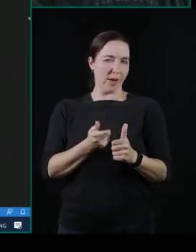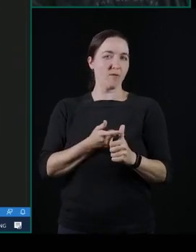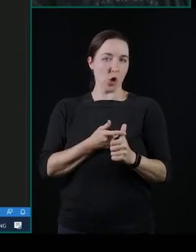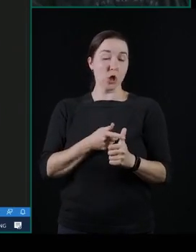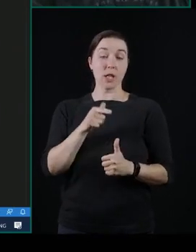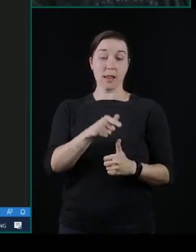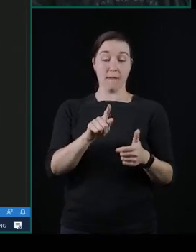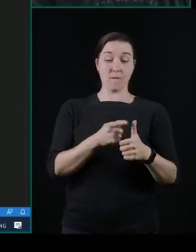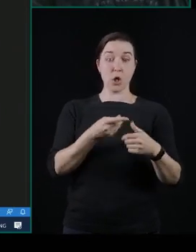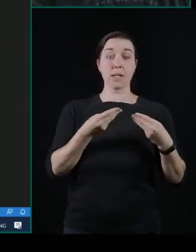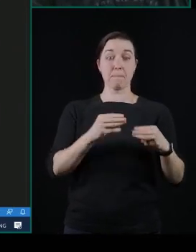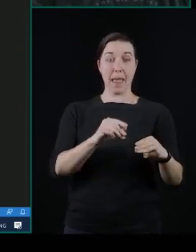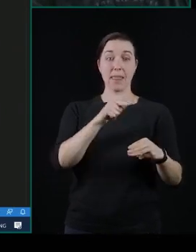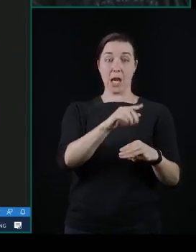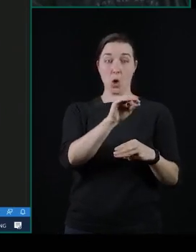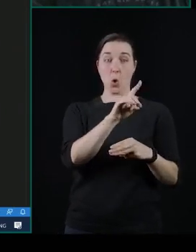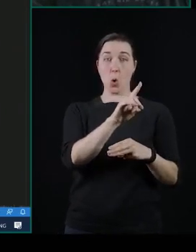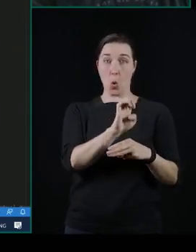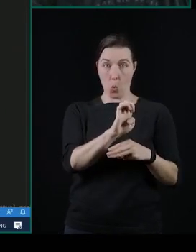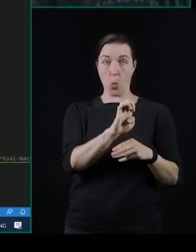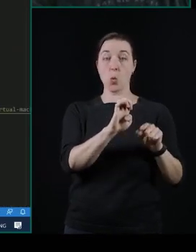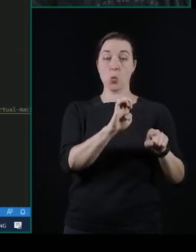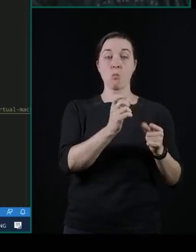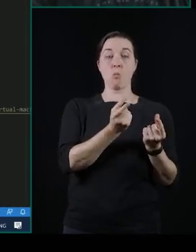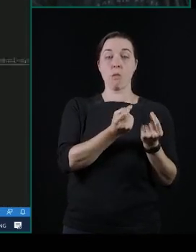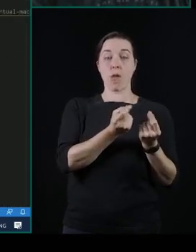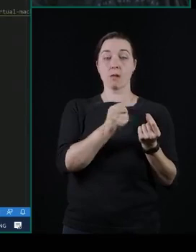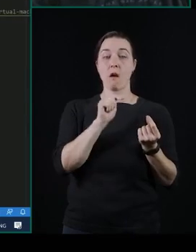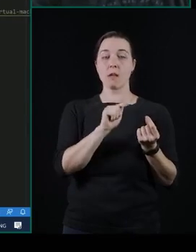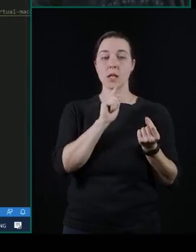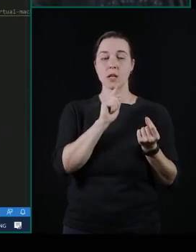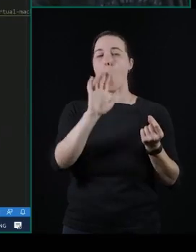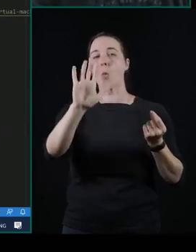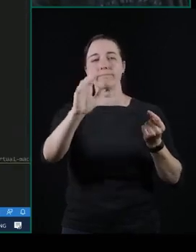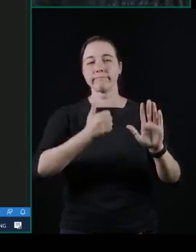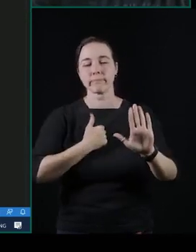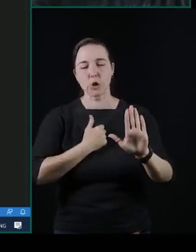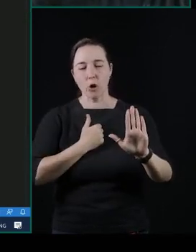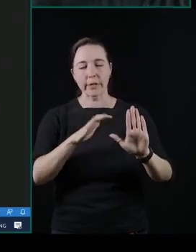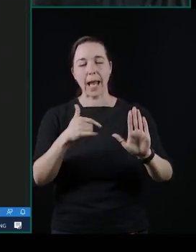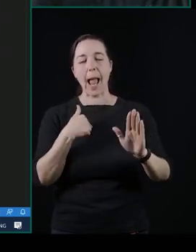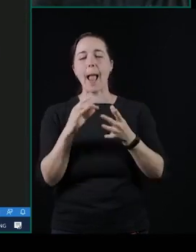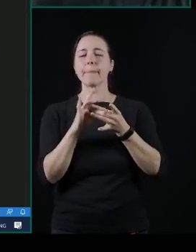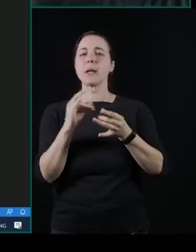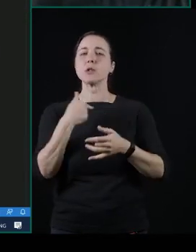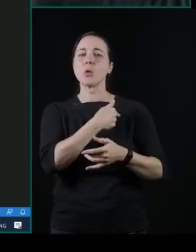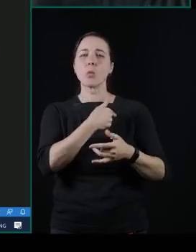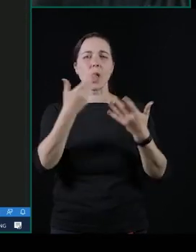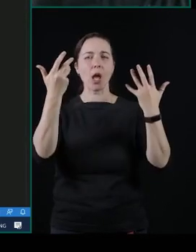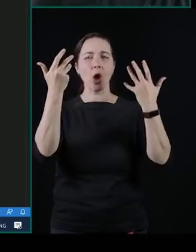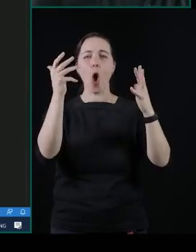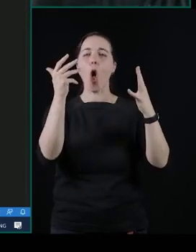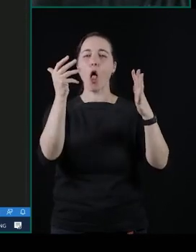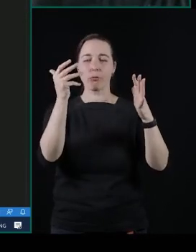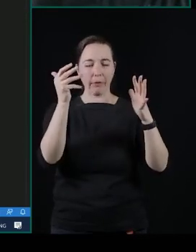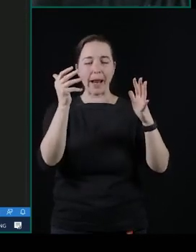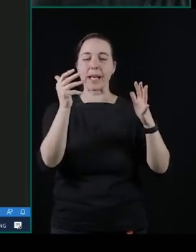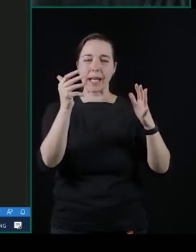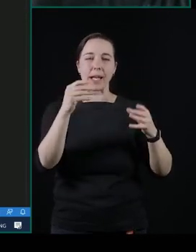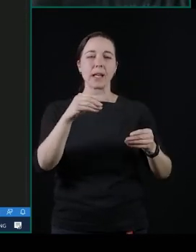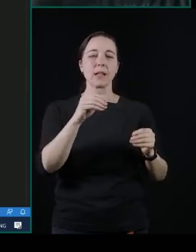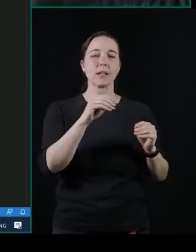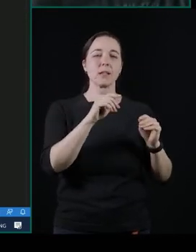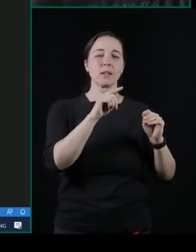first method that it's been called, what it does is, I mentioned we have already installed